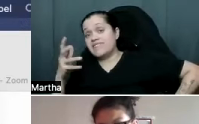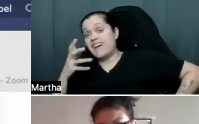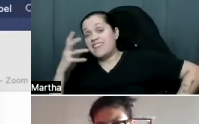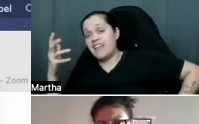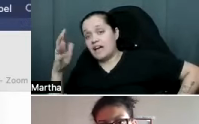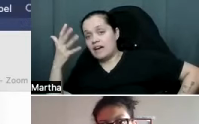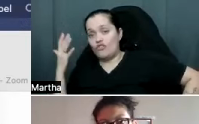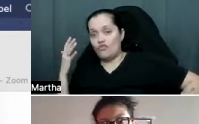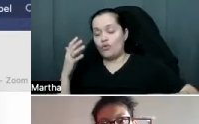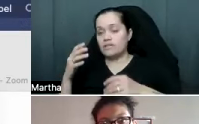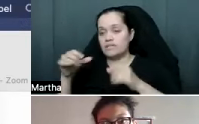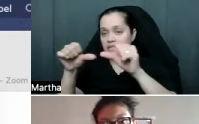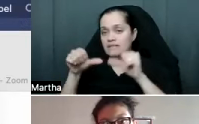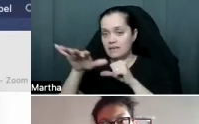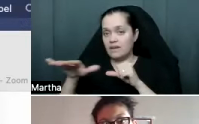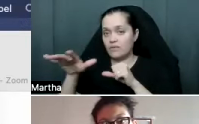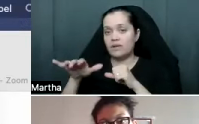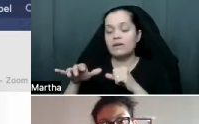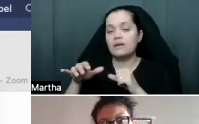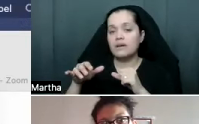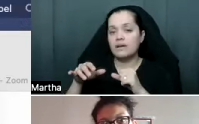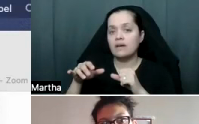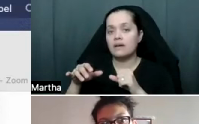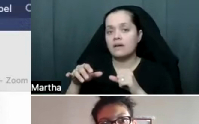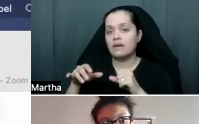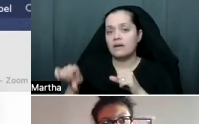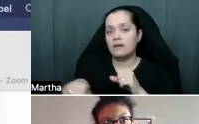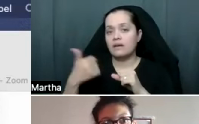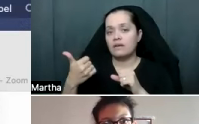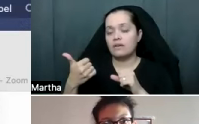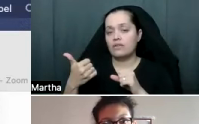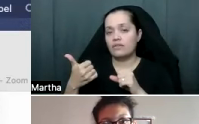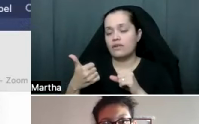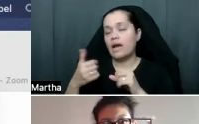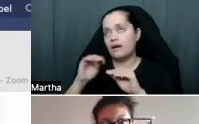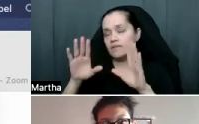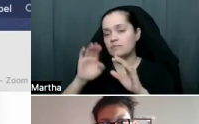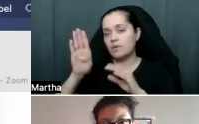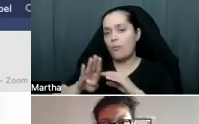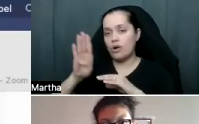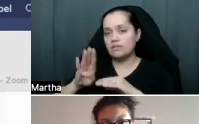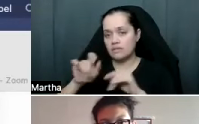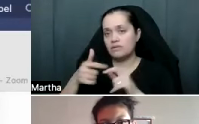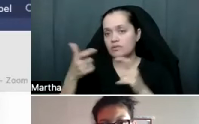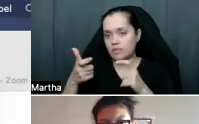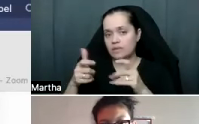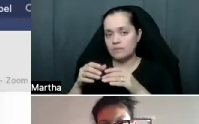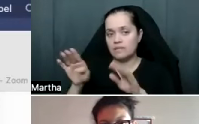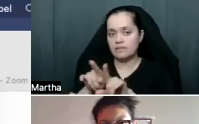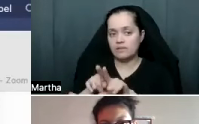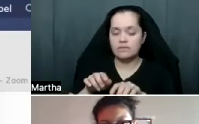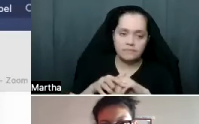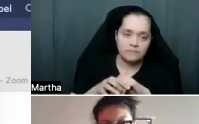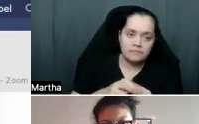of forested area, besides some prominent cities, of course, Boston being the biggest one.